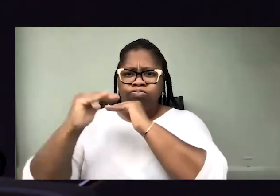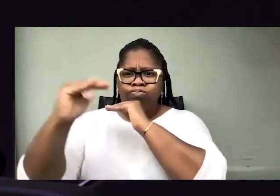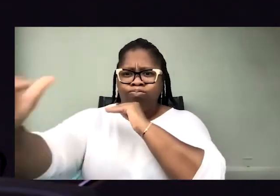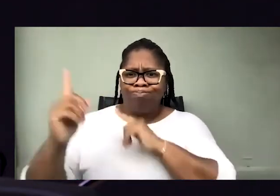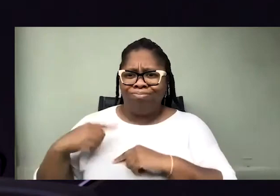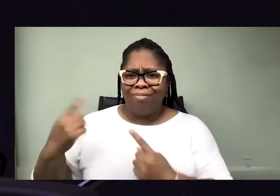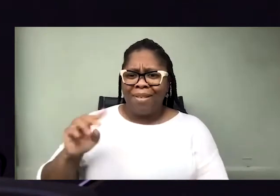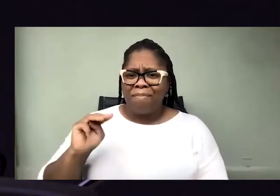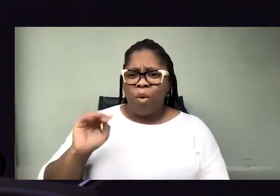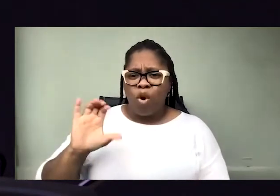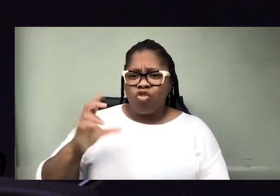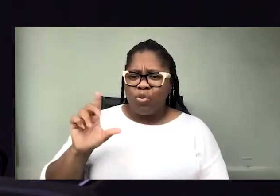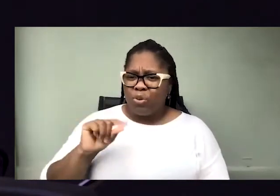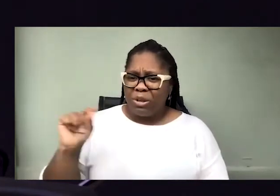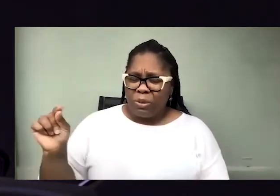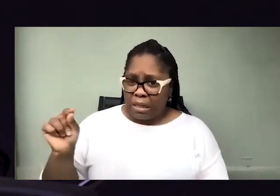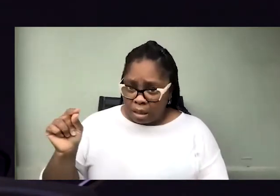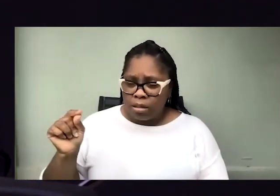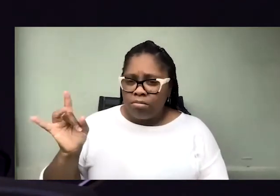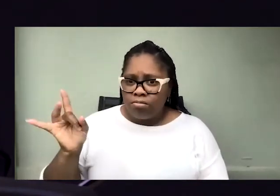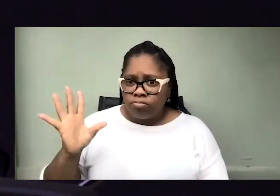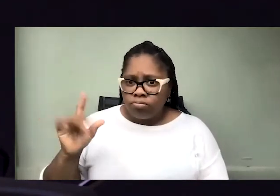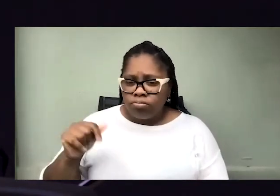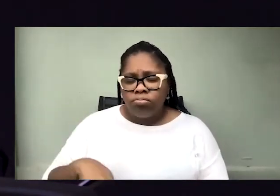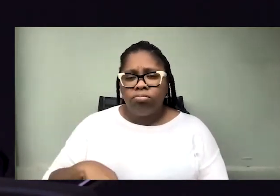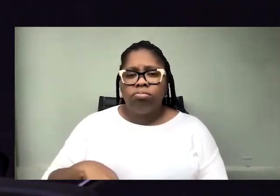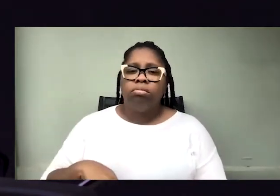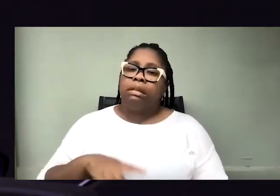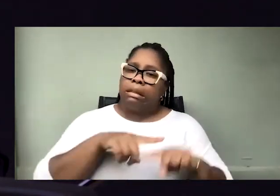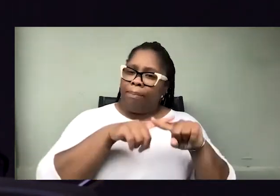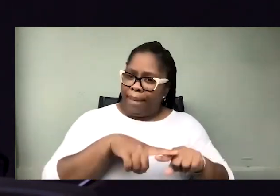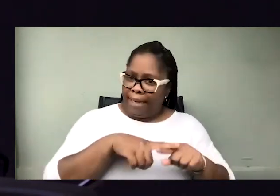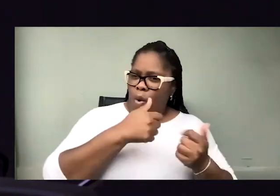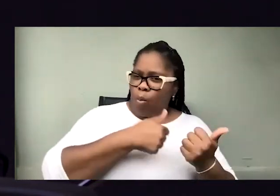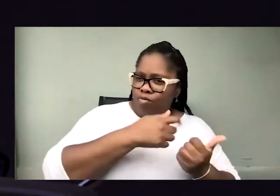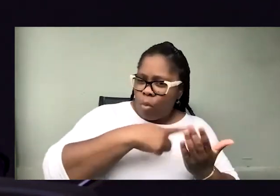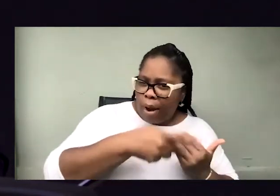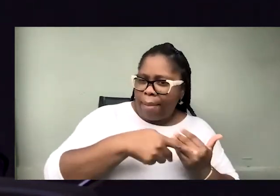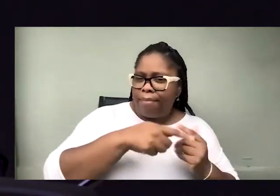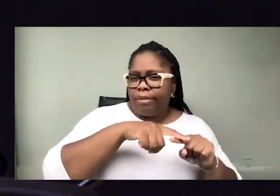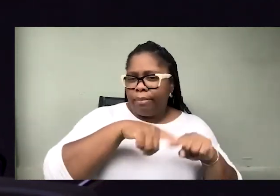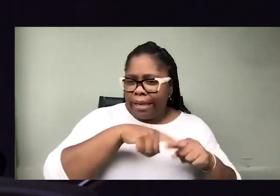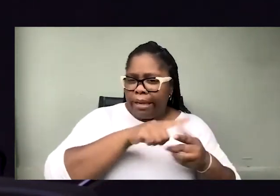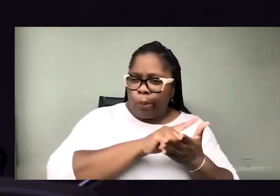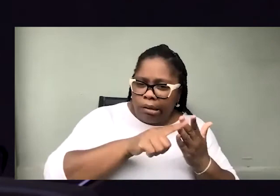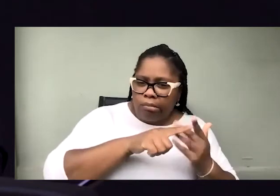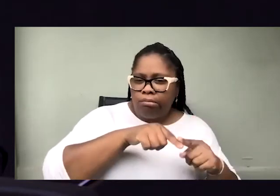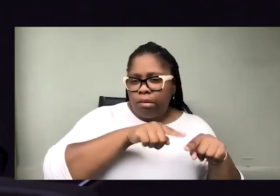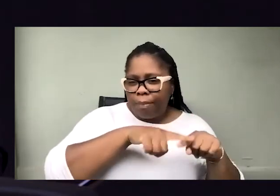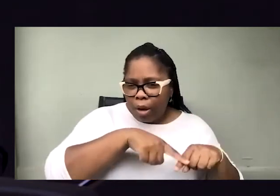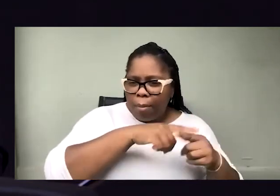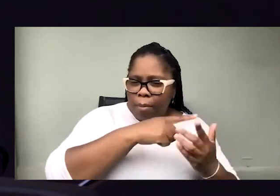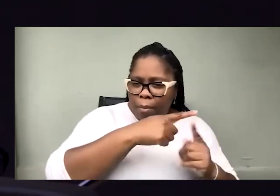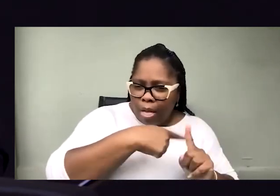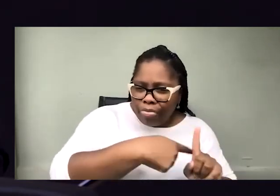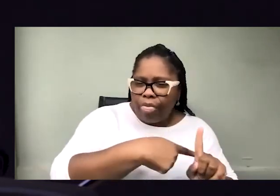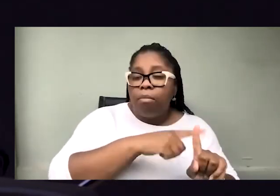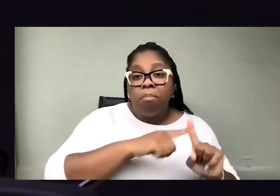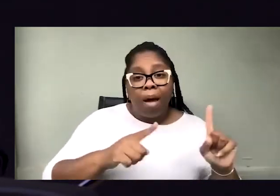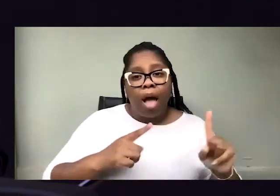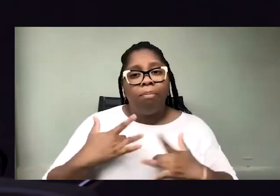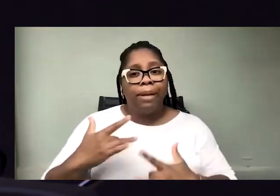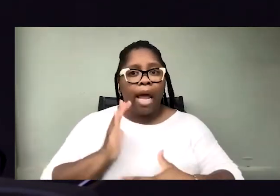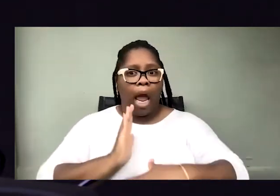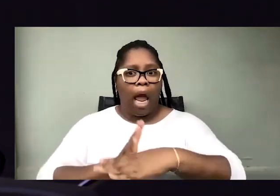March 2020. In total, depending on the program, depending on the month or the week, we have seen on average